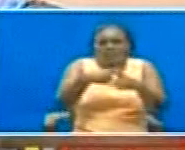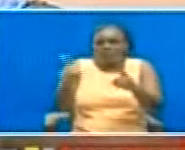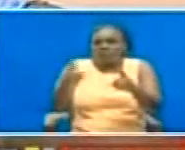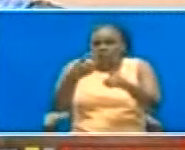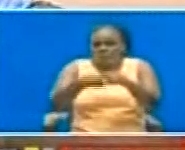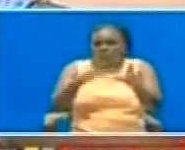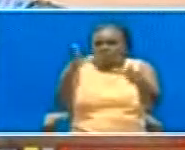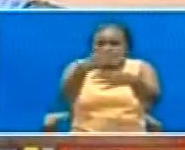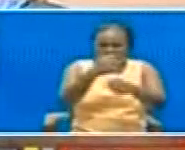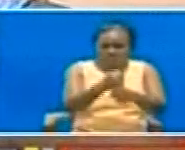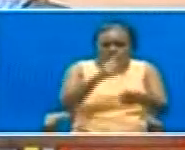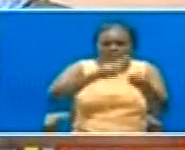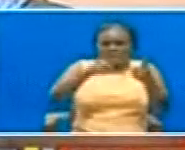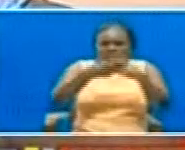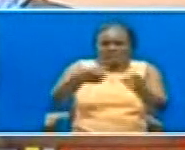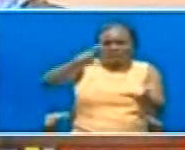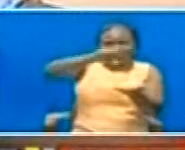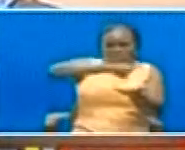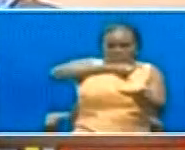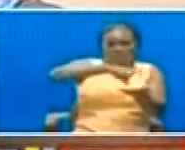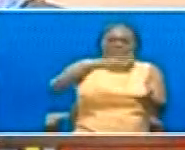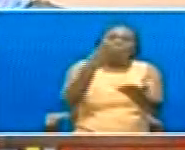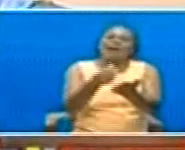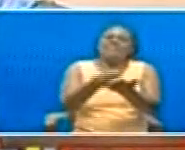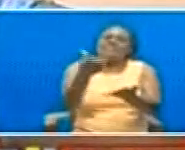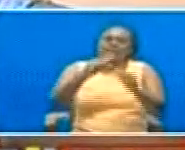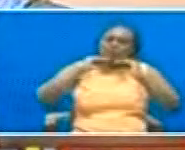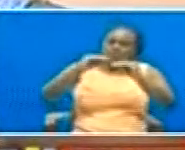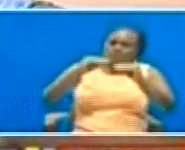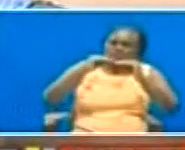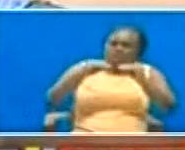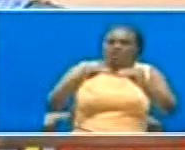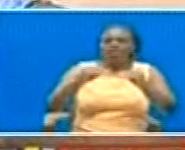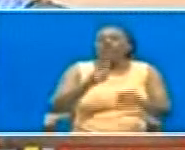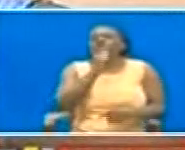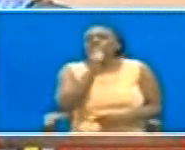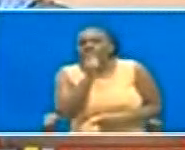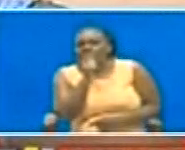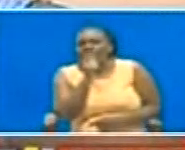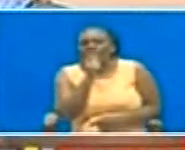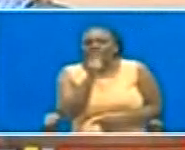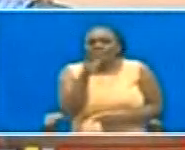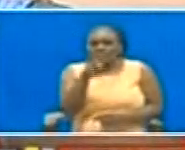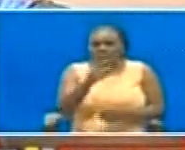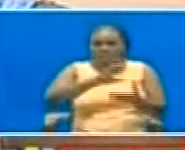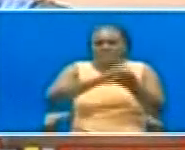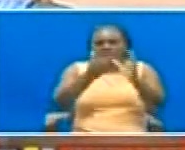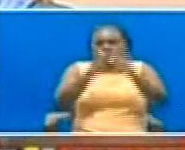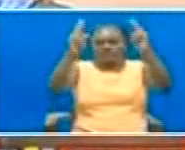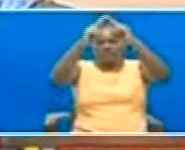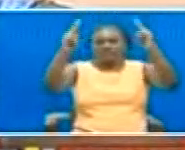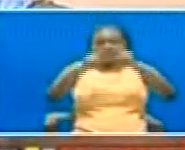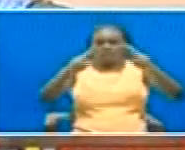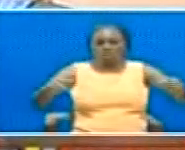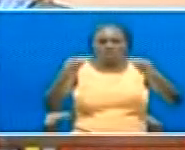the standards increase. Now there's money to train coaches, now there's money to train referees, so they become at international